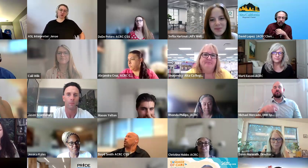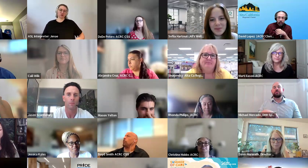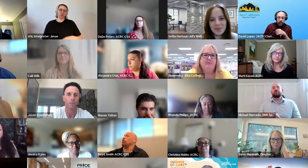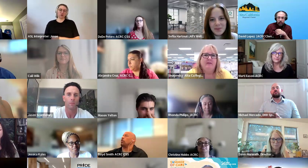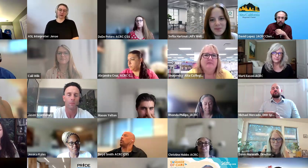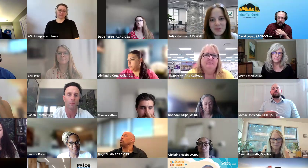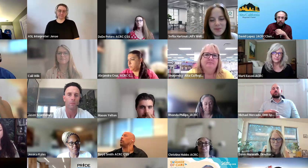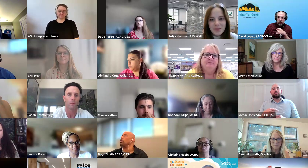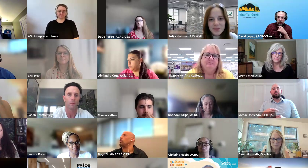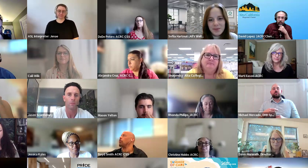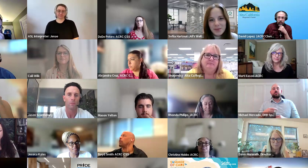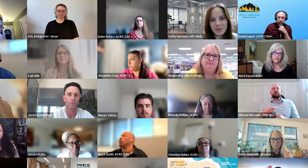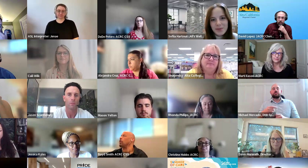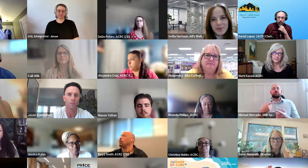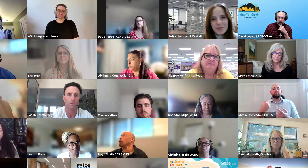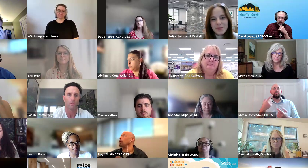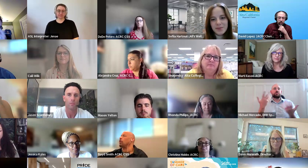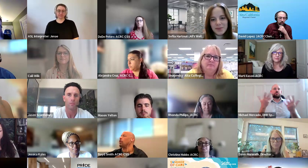Okay, for Deaf Culture 101.